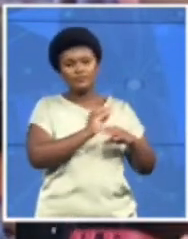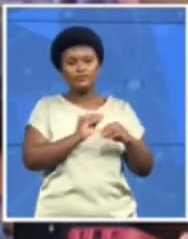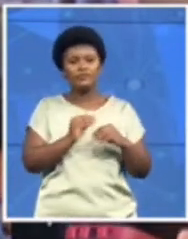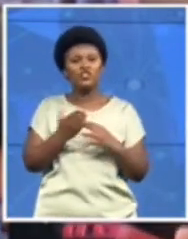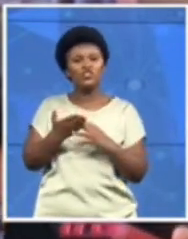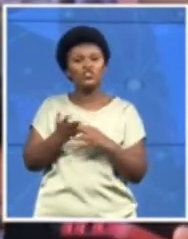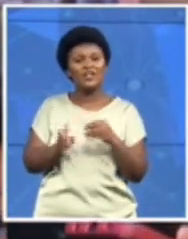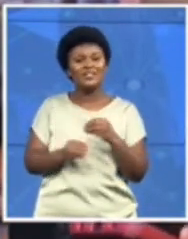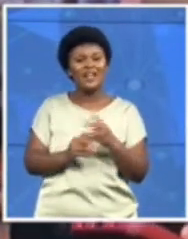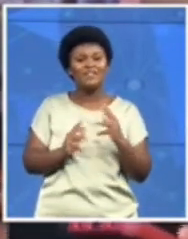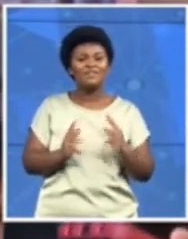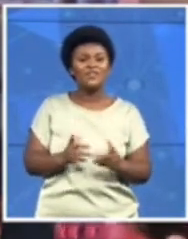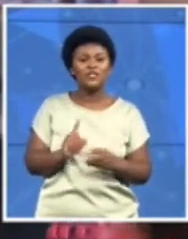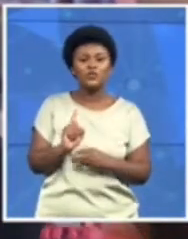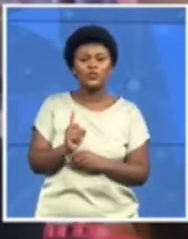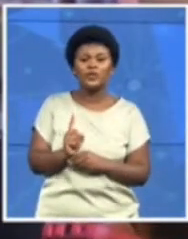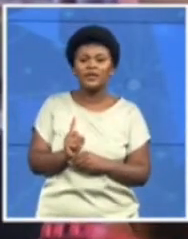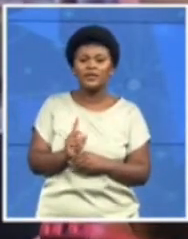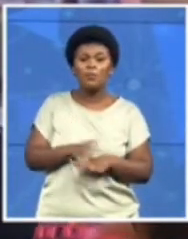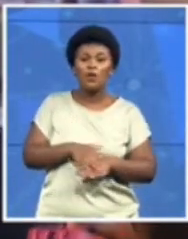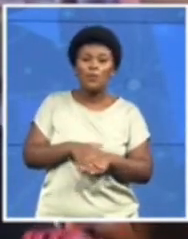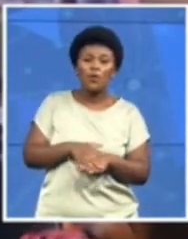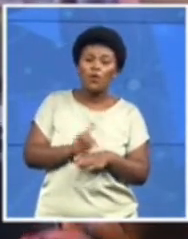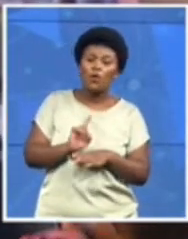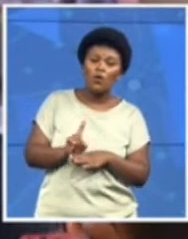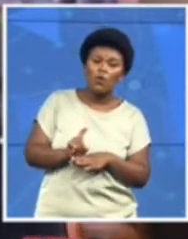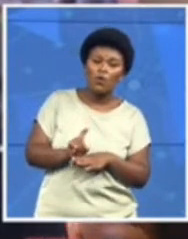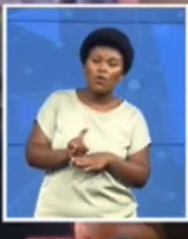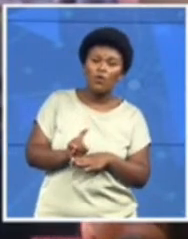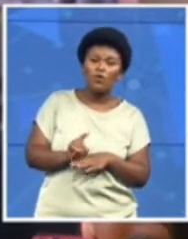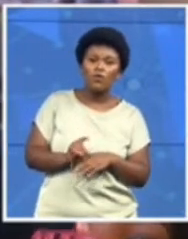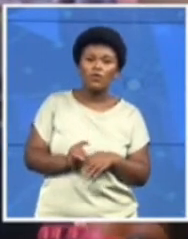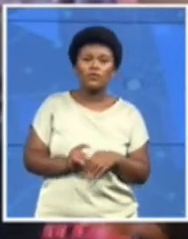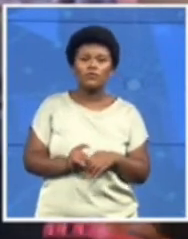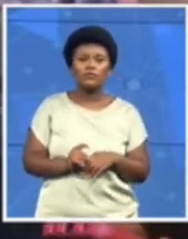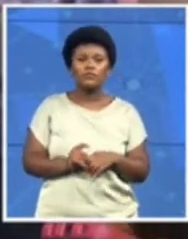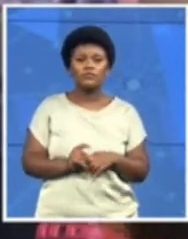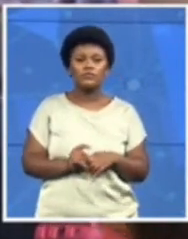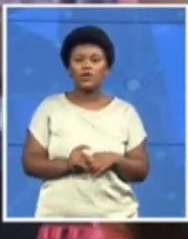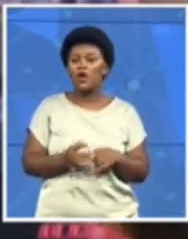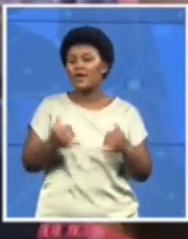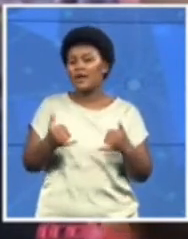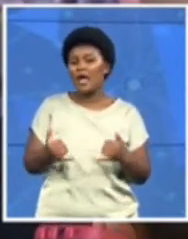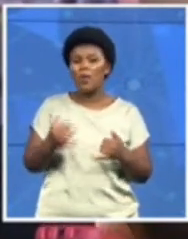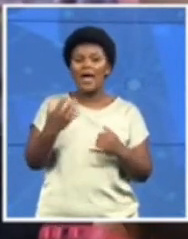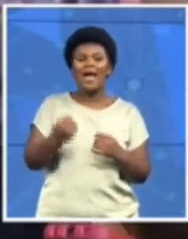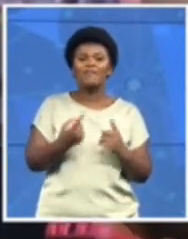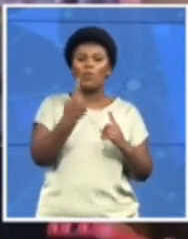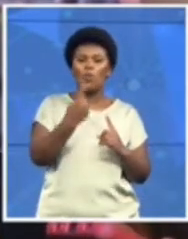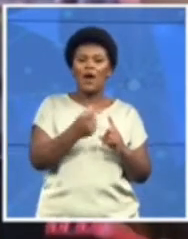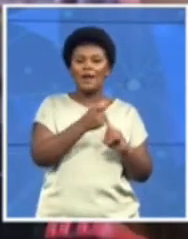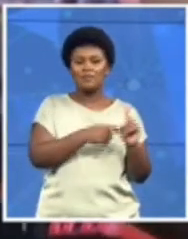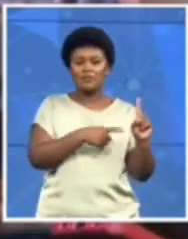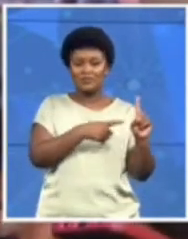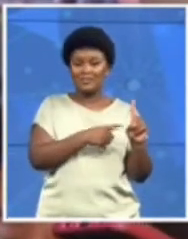more arrests, though? At the moment, there's only one accused, which is him. The investigation is still